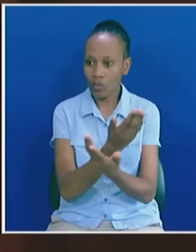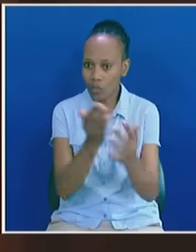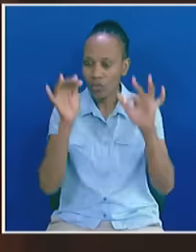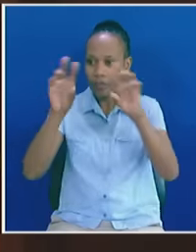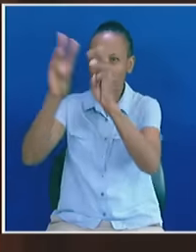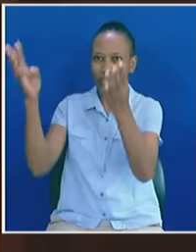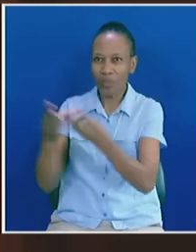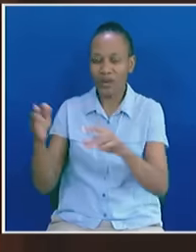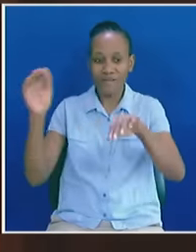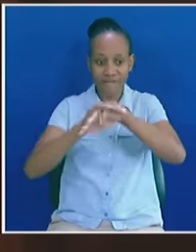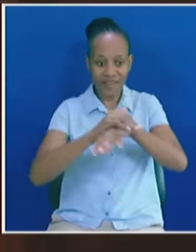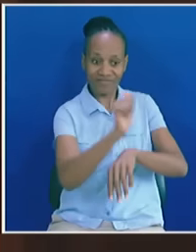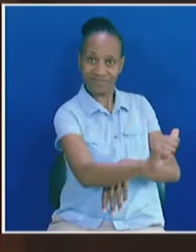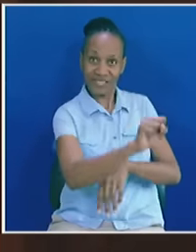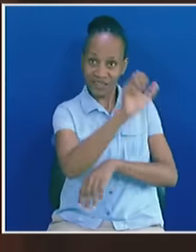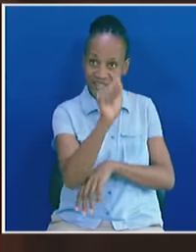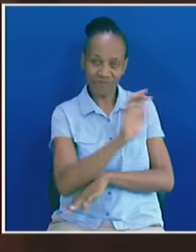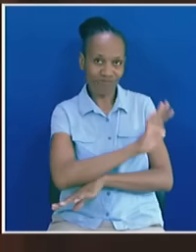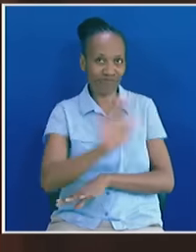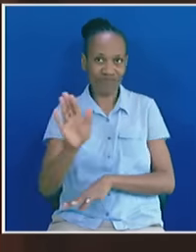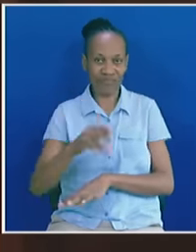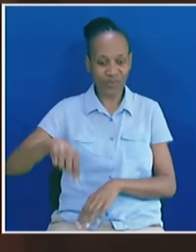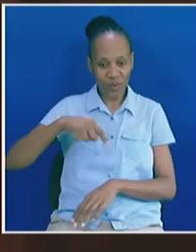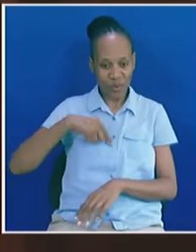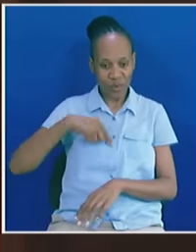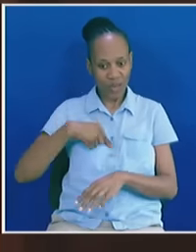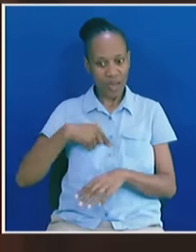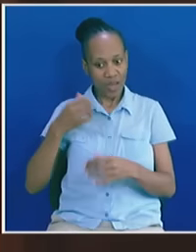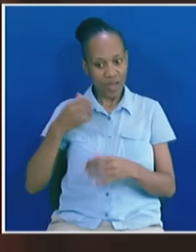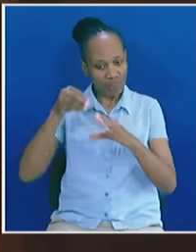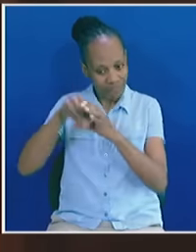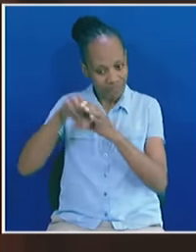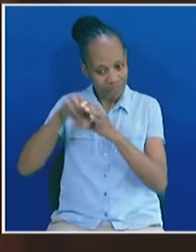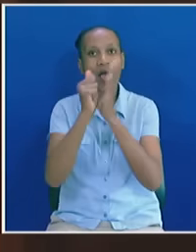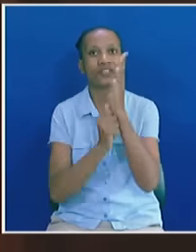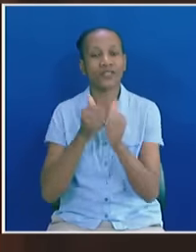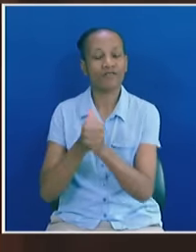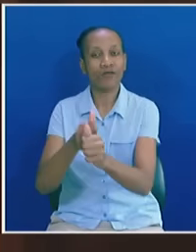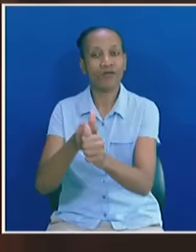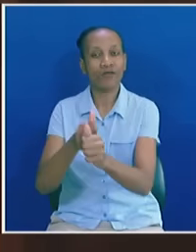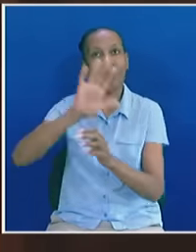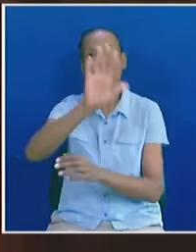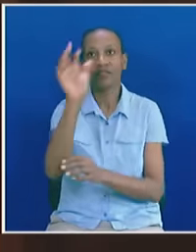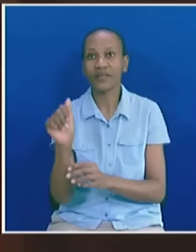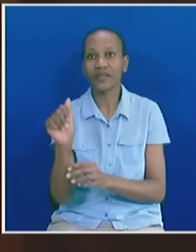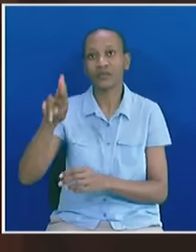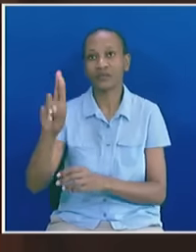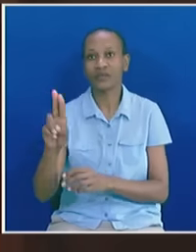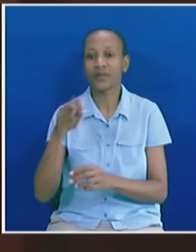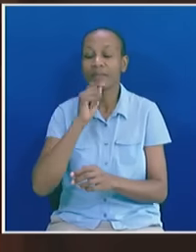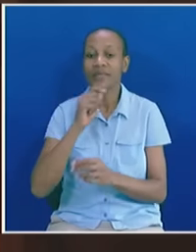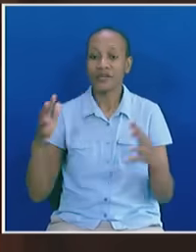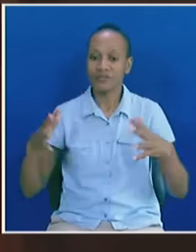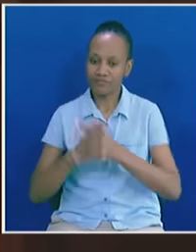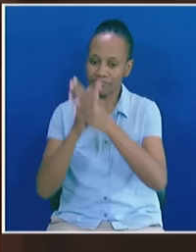world is a friend of South Africa. The fact that we espouse a Pan-Africanist agenda which entails unity,